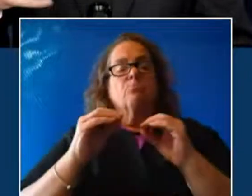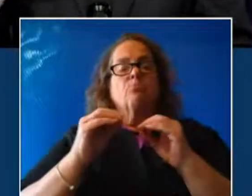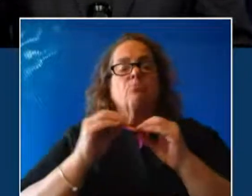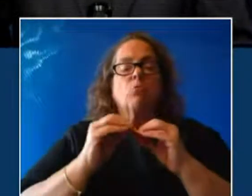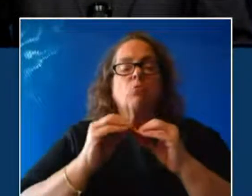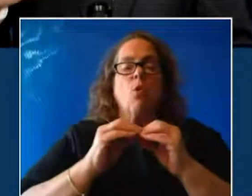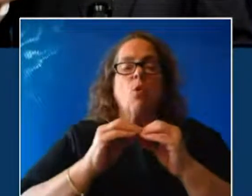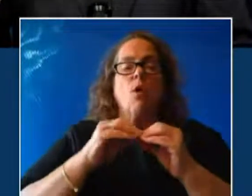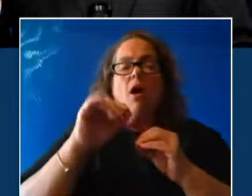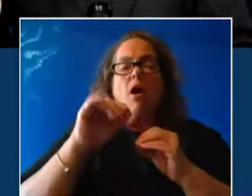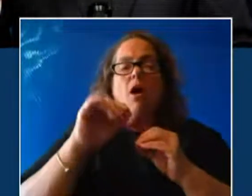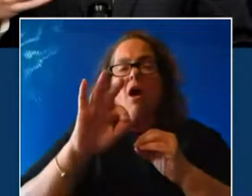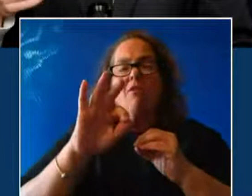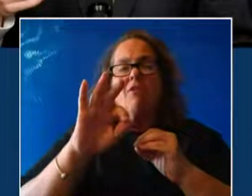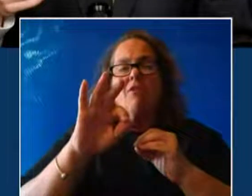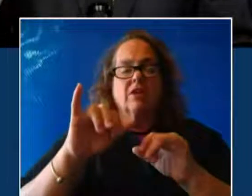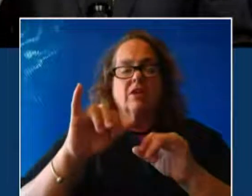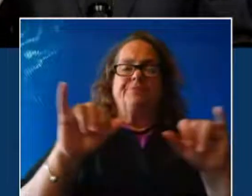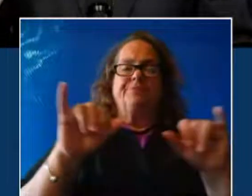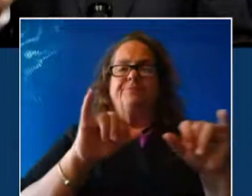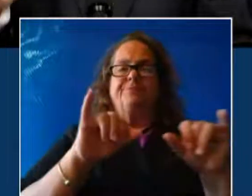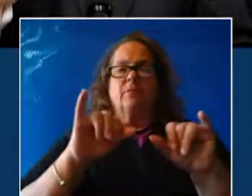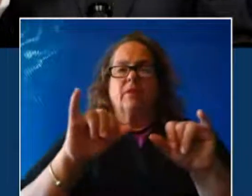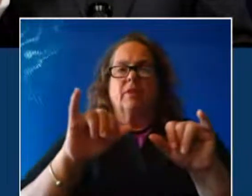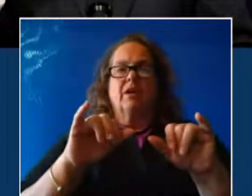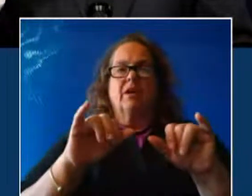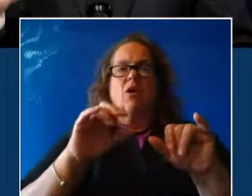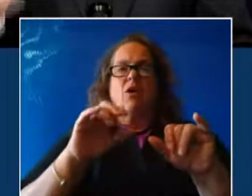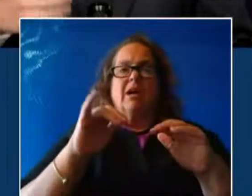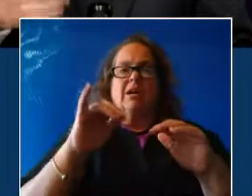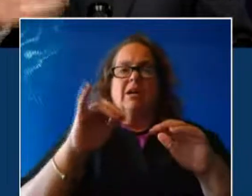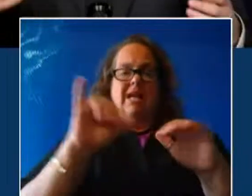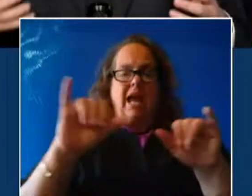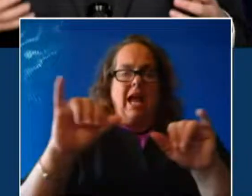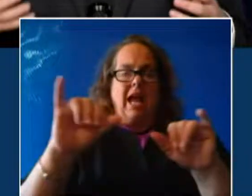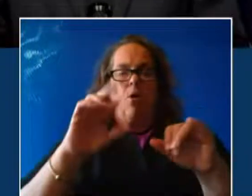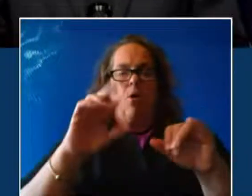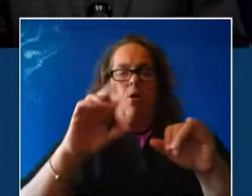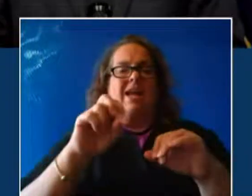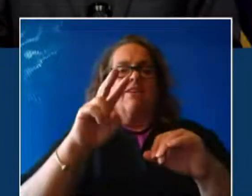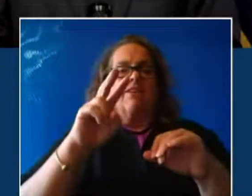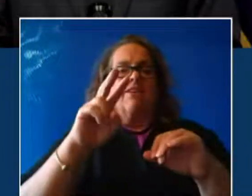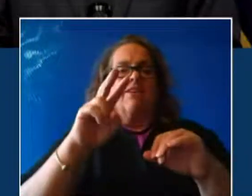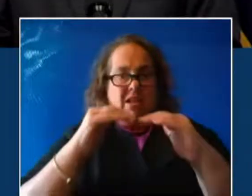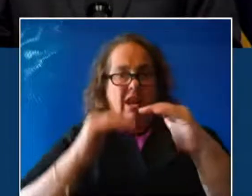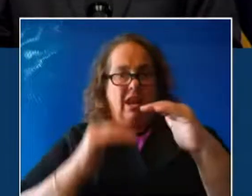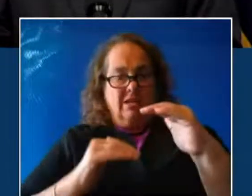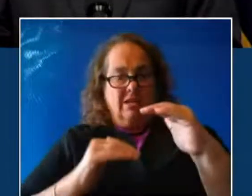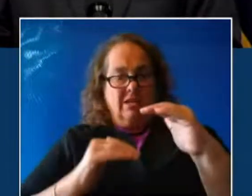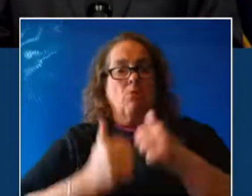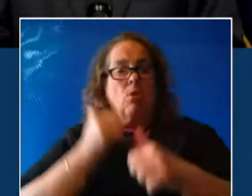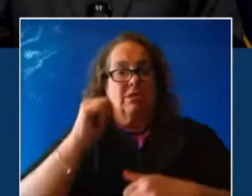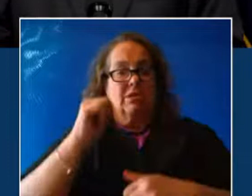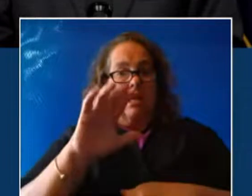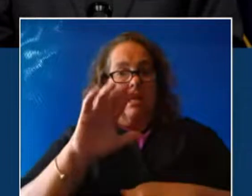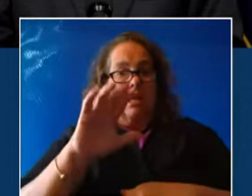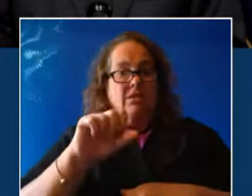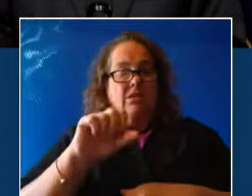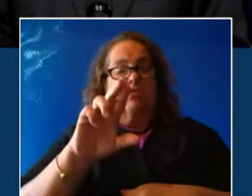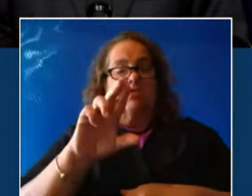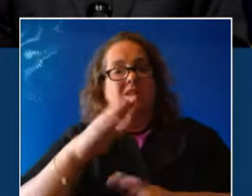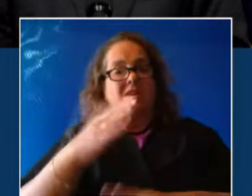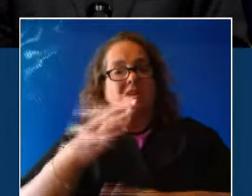same amount or even less in most cases and deaths that many of our minority groups make up of our